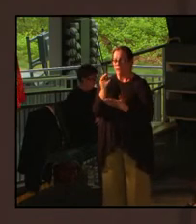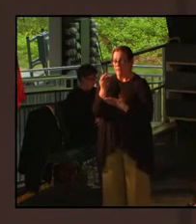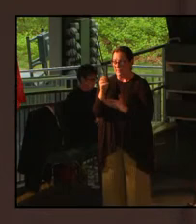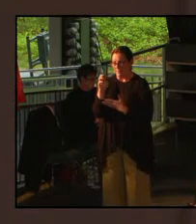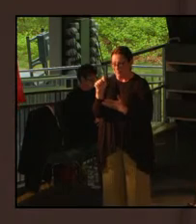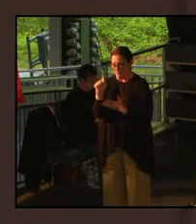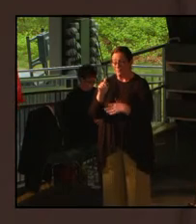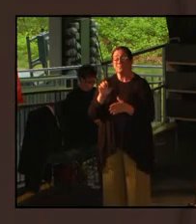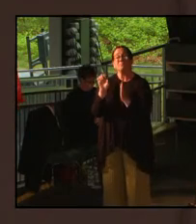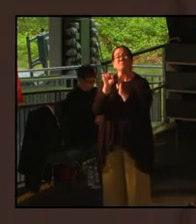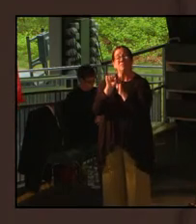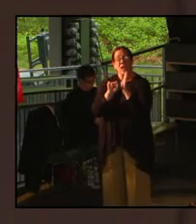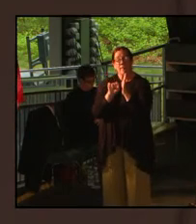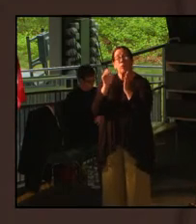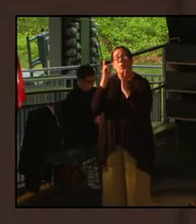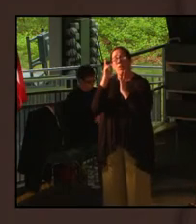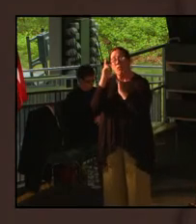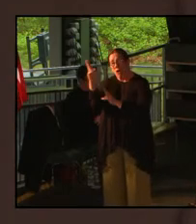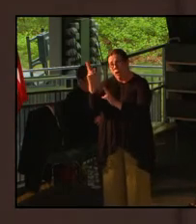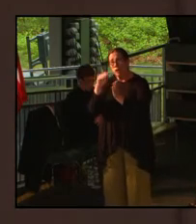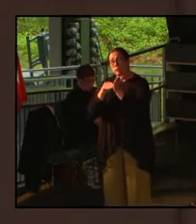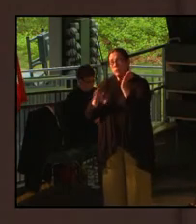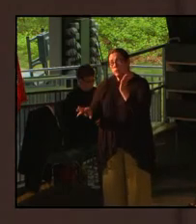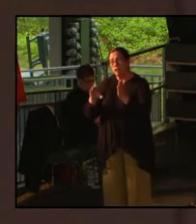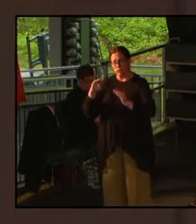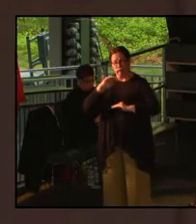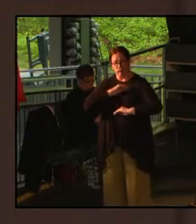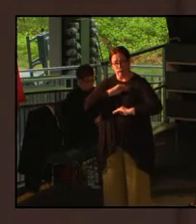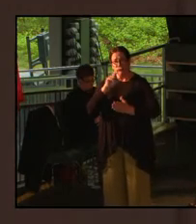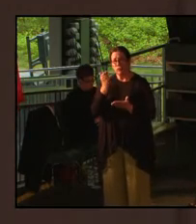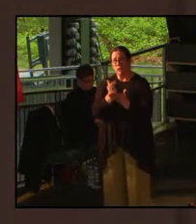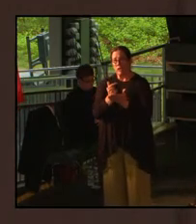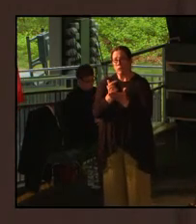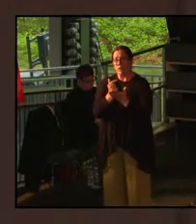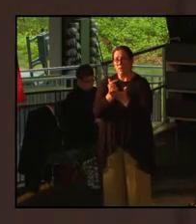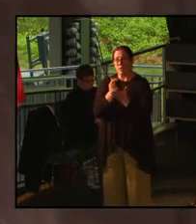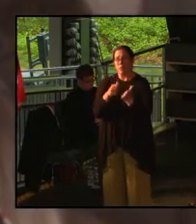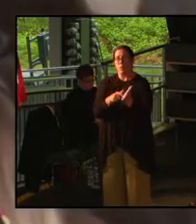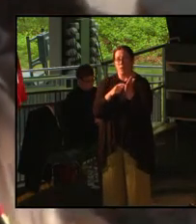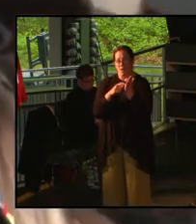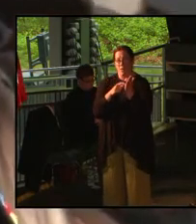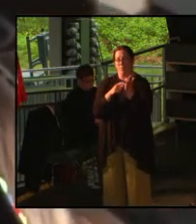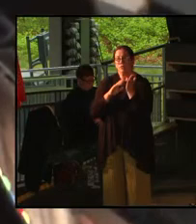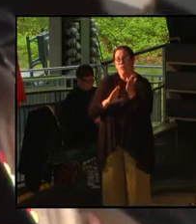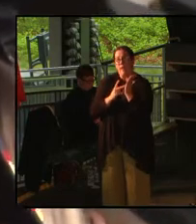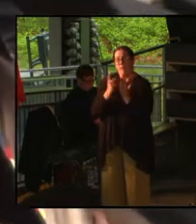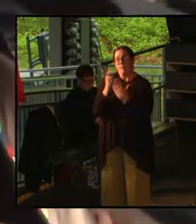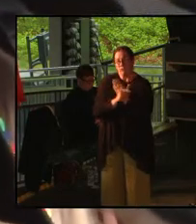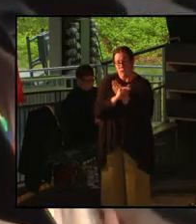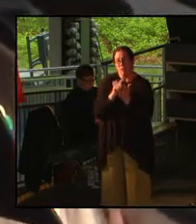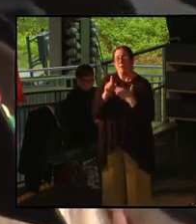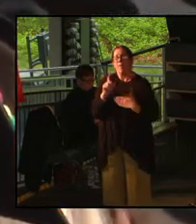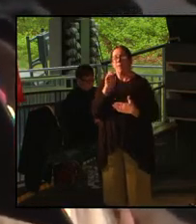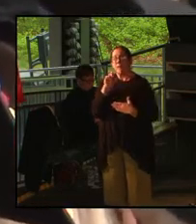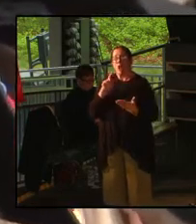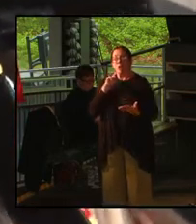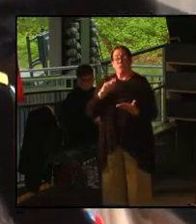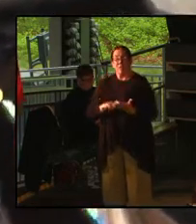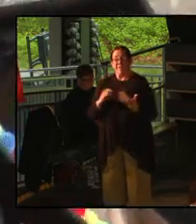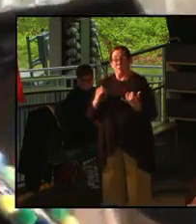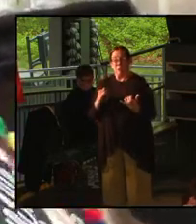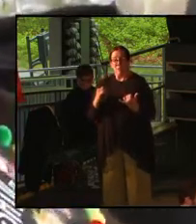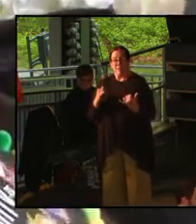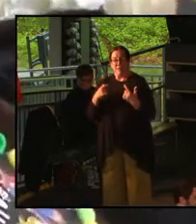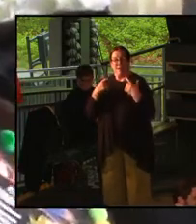Commonwealth Honors students who have met the graduation requirements of the program are designated today by wearing green